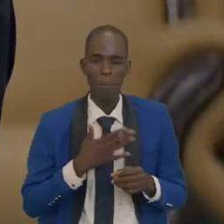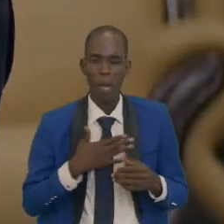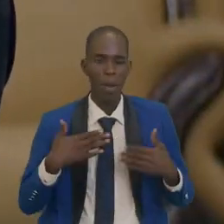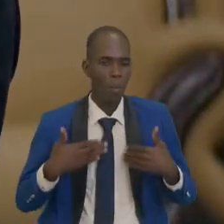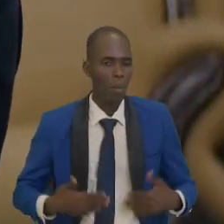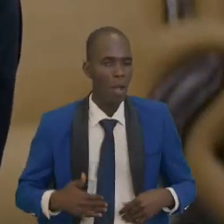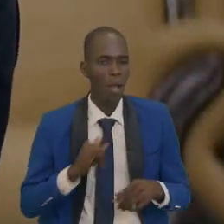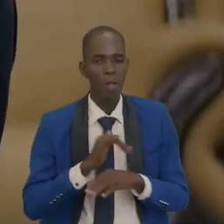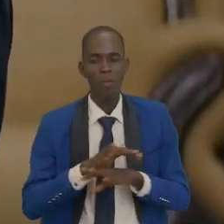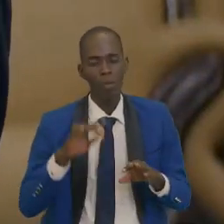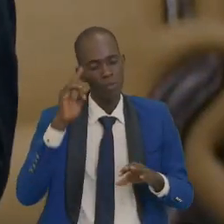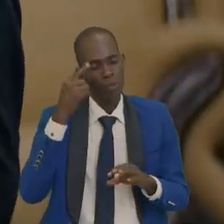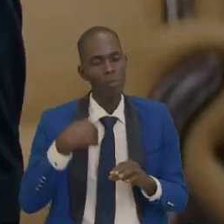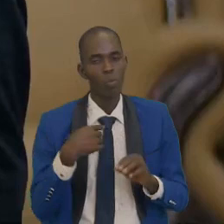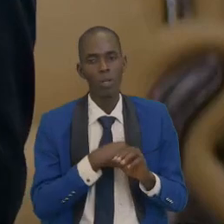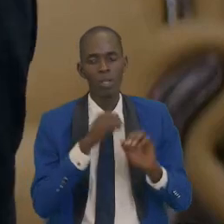reach